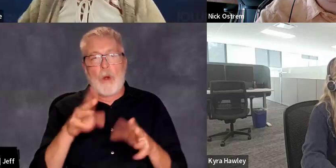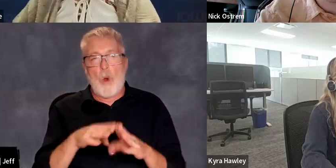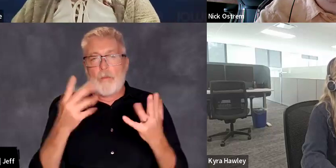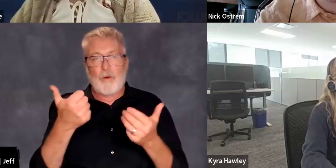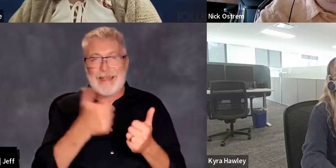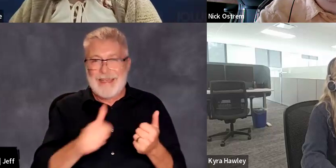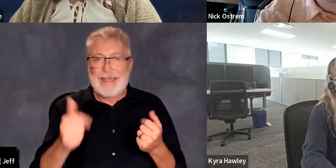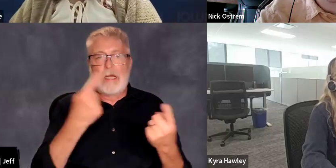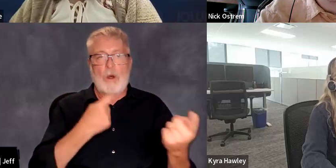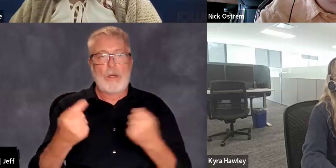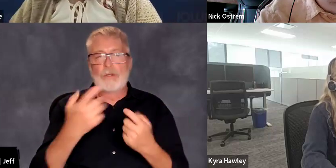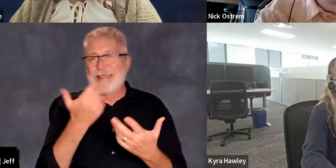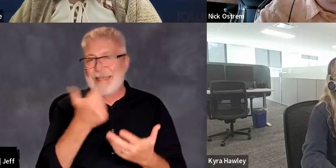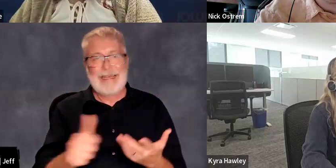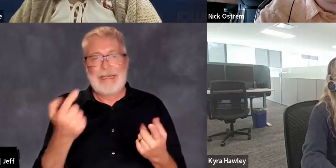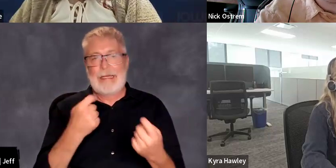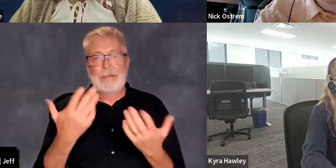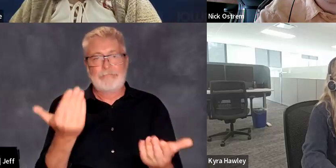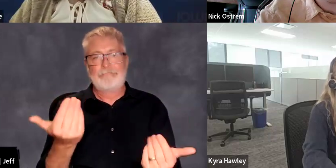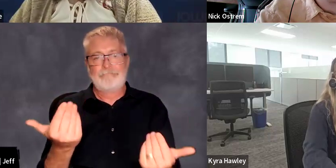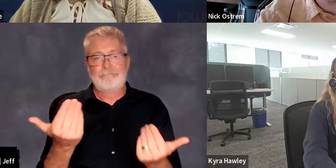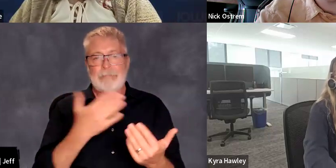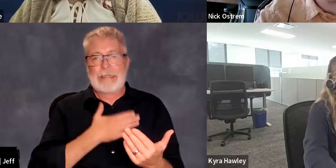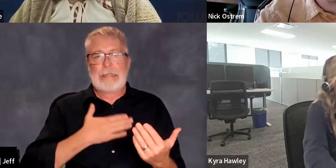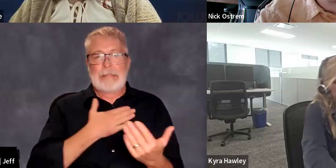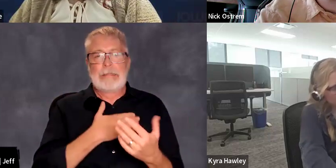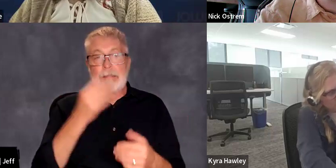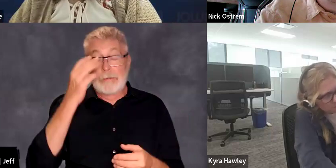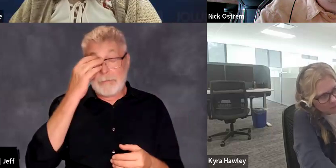have any more questions? Let's